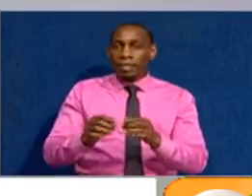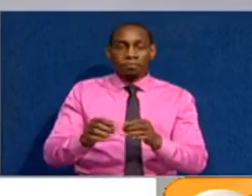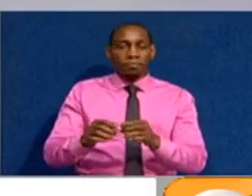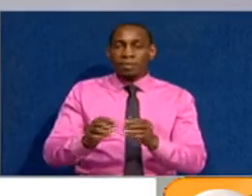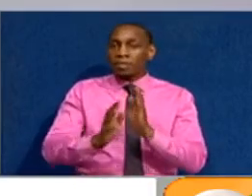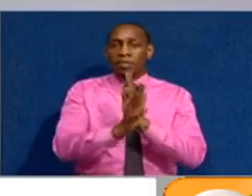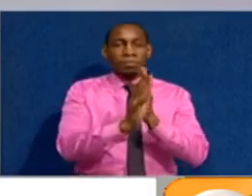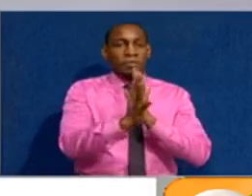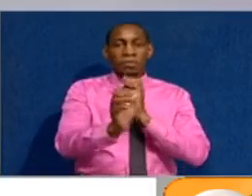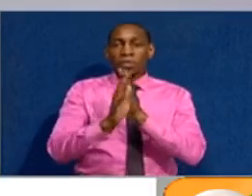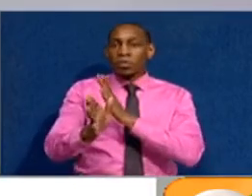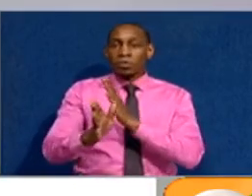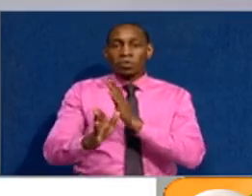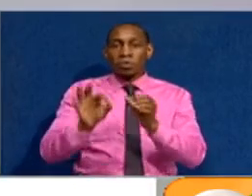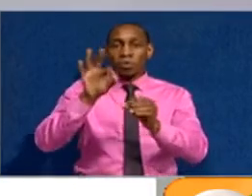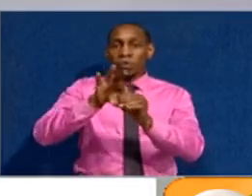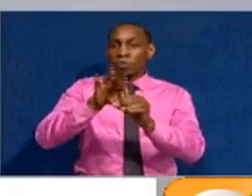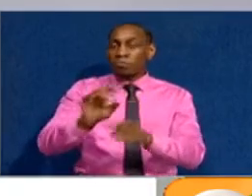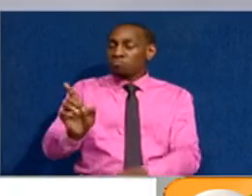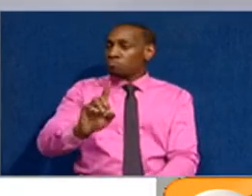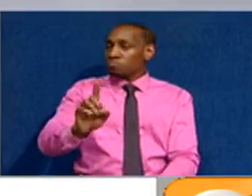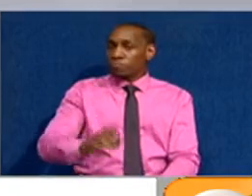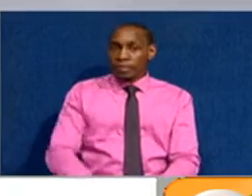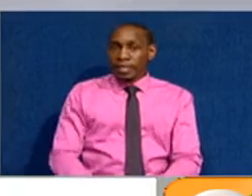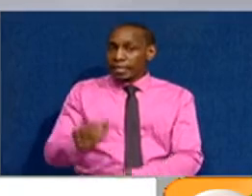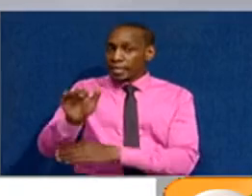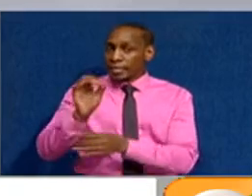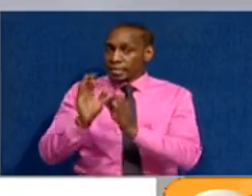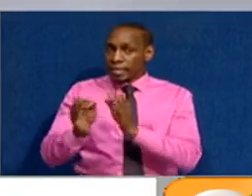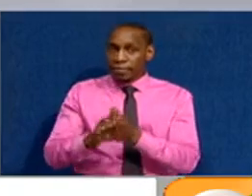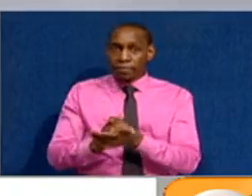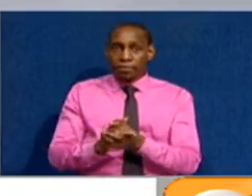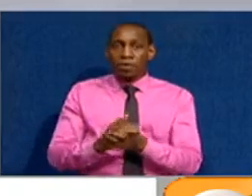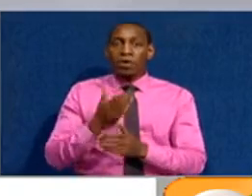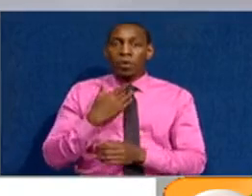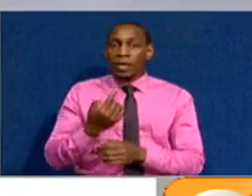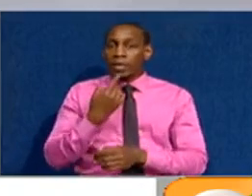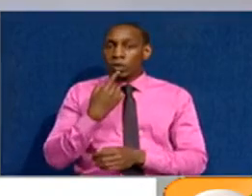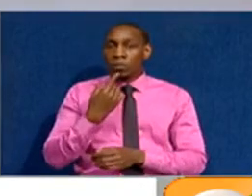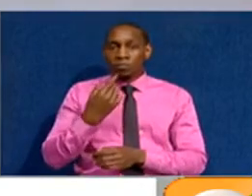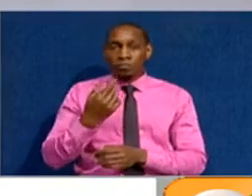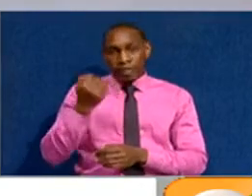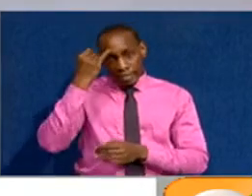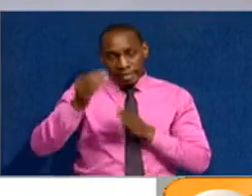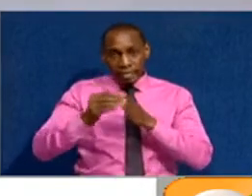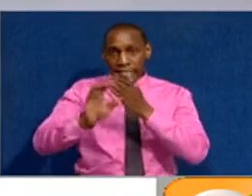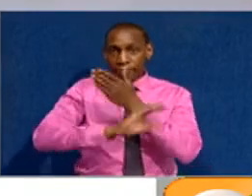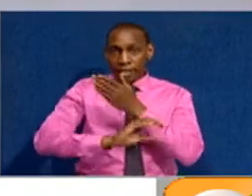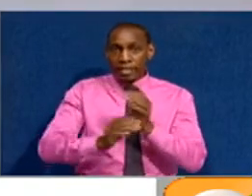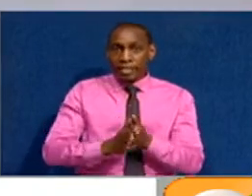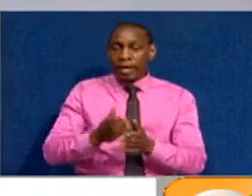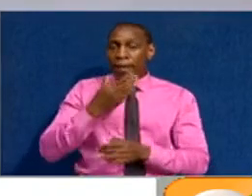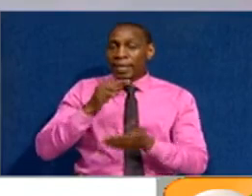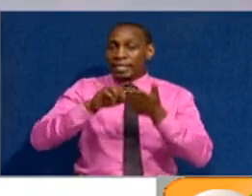ever queue in a polling station to cast a ballot. I asked whether he did not want to have a say in the leadership of his country, but the